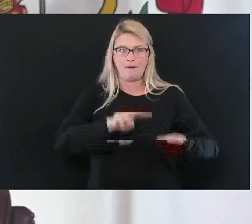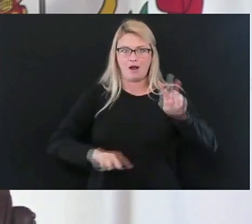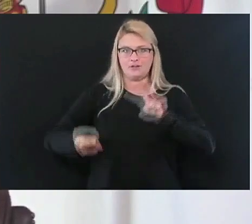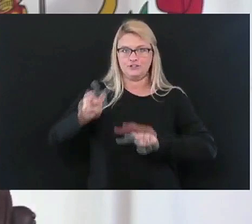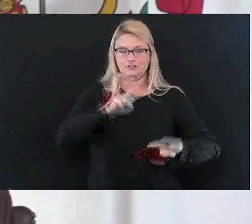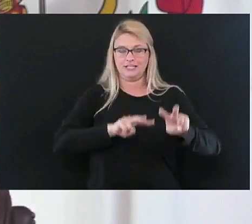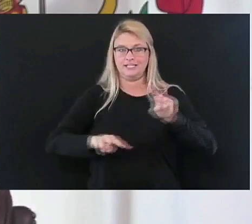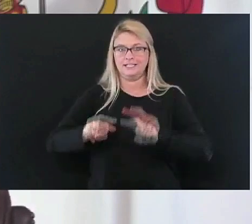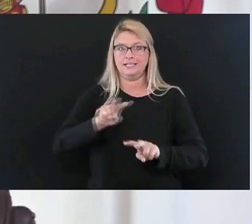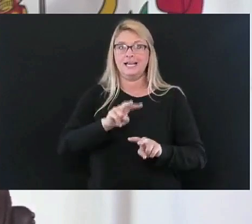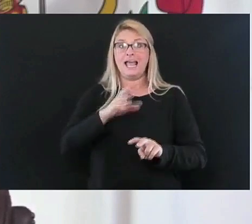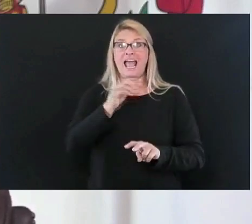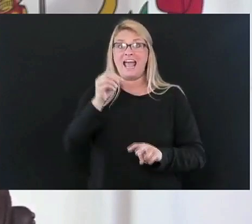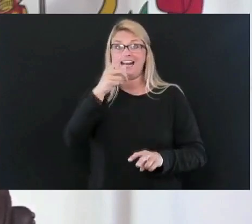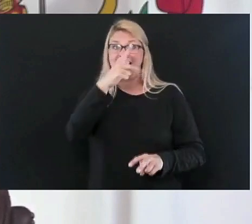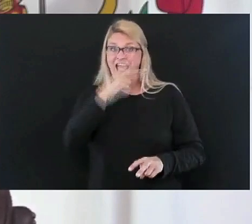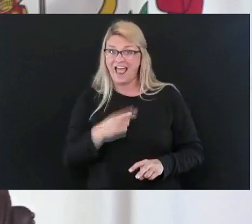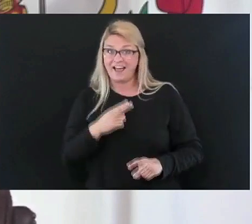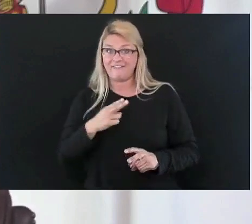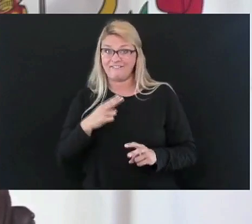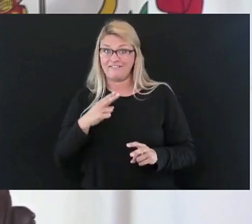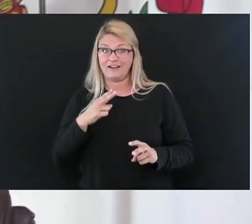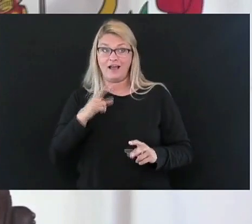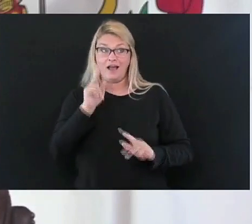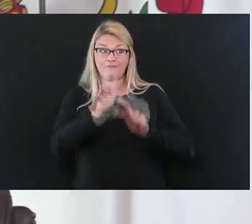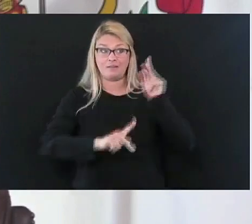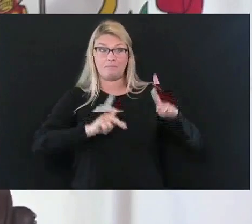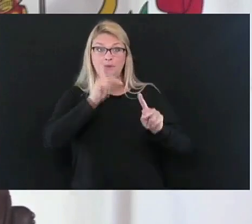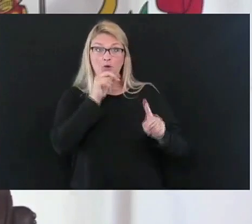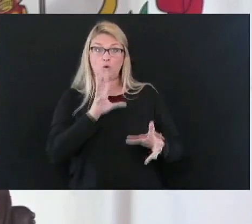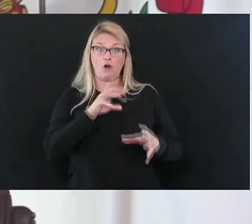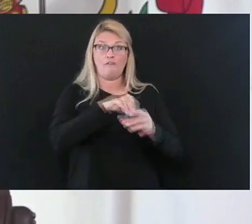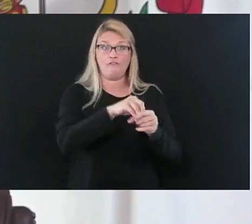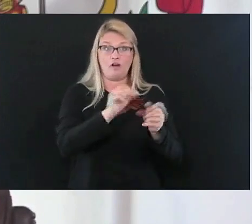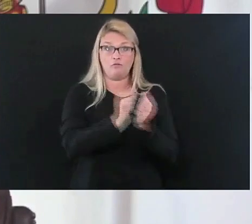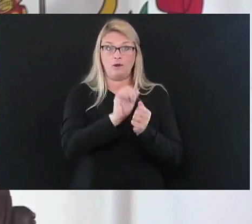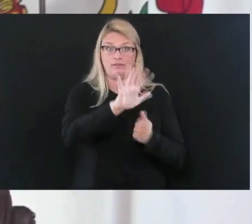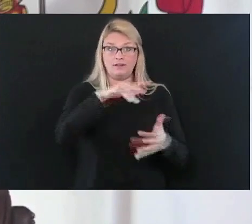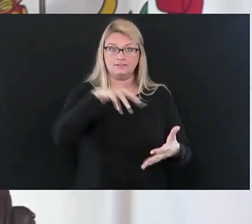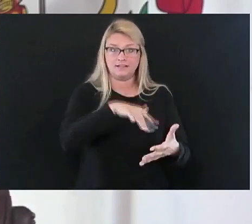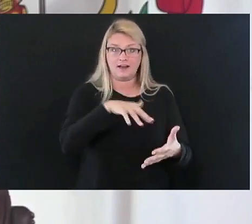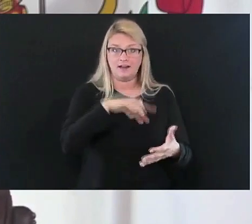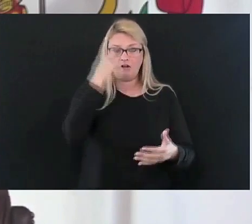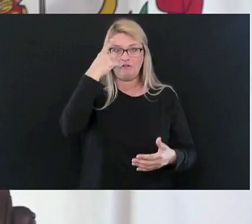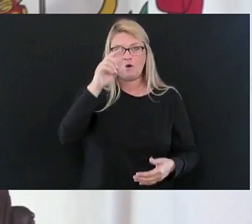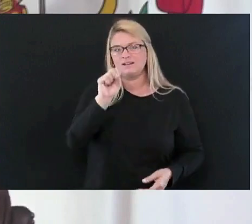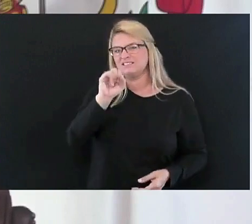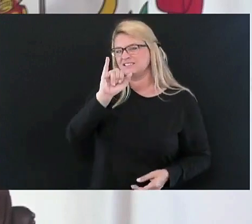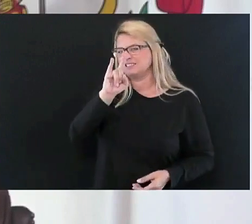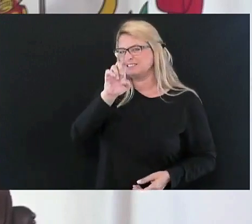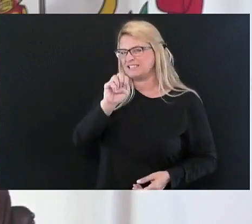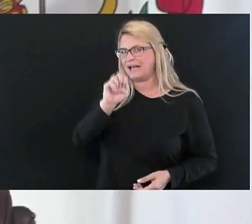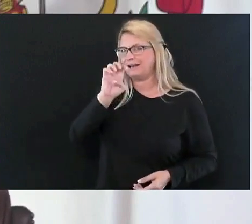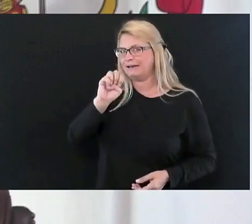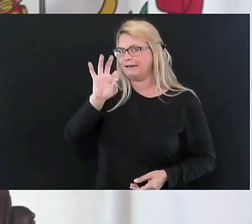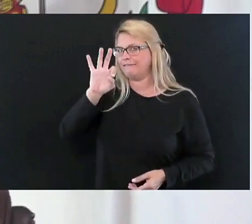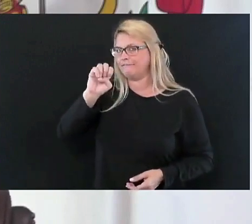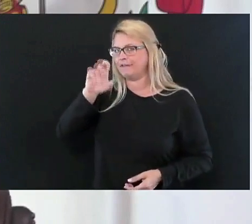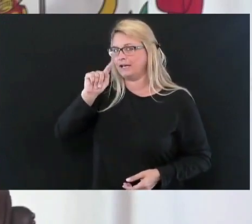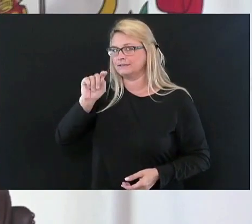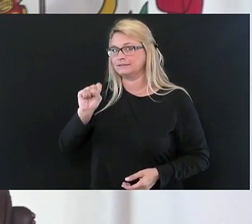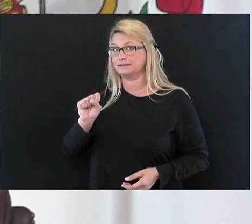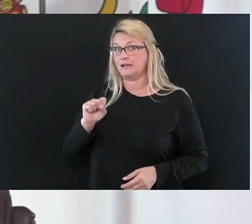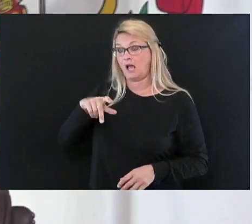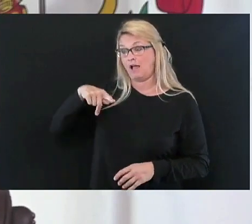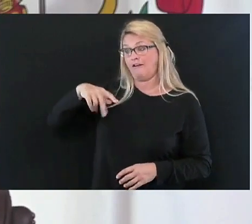at least half of the study's subjects for side effects. Pfizer said it remained on